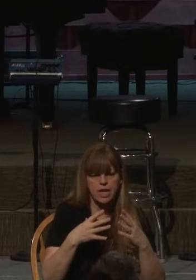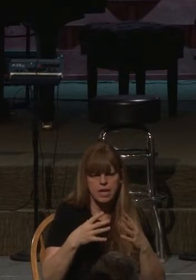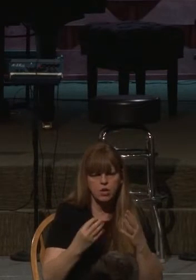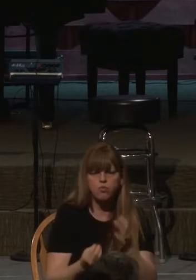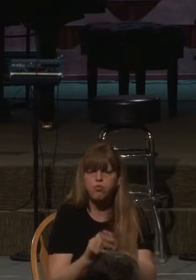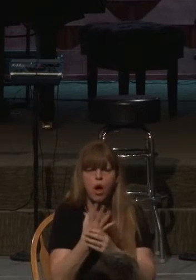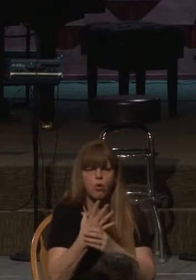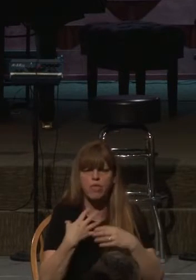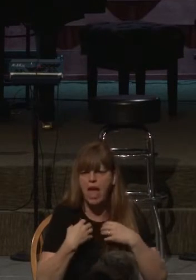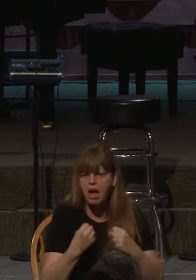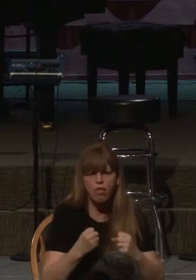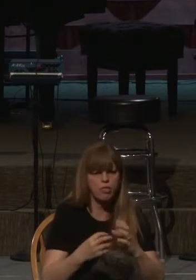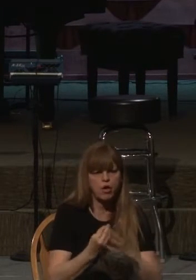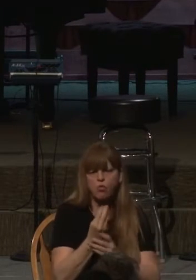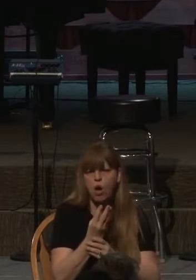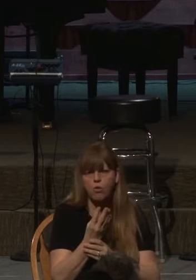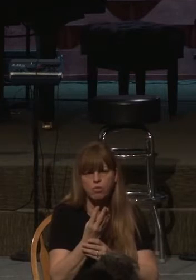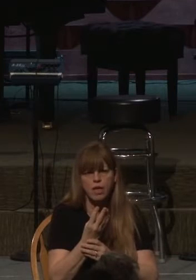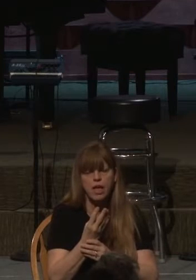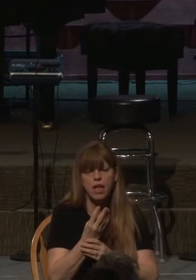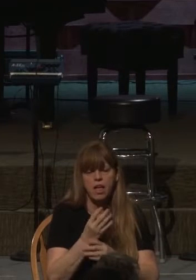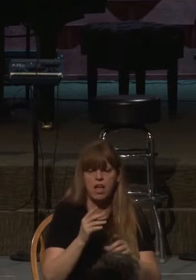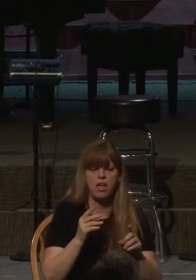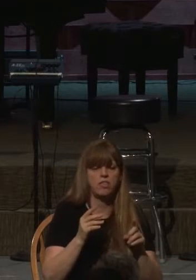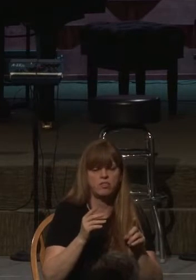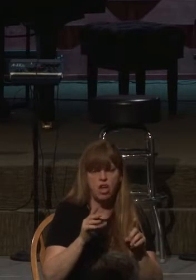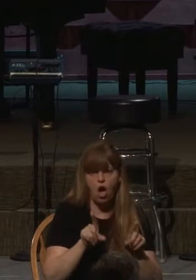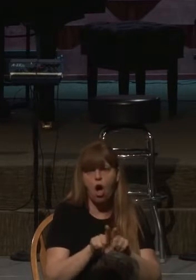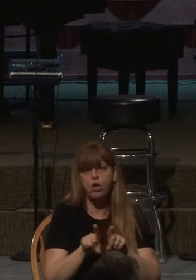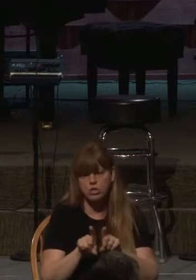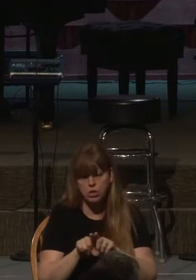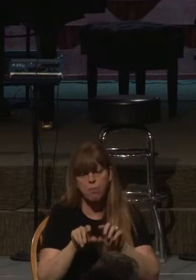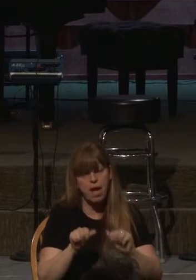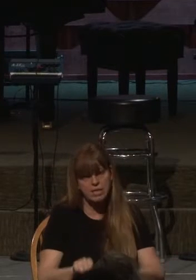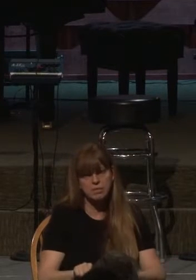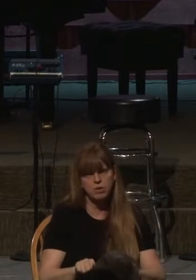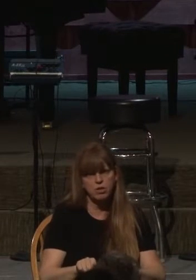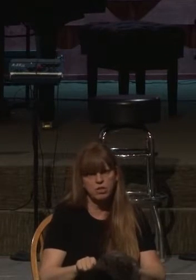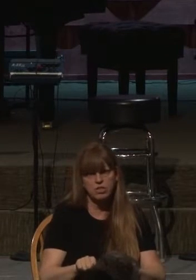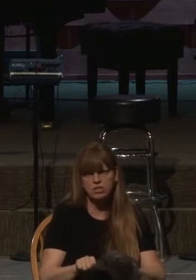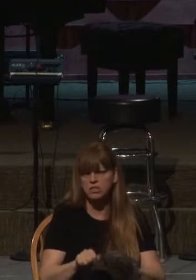also exists the potential for non-growth